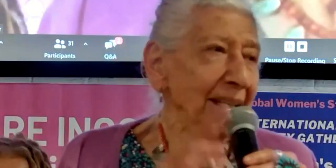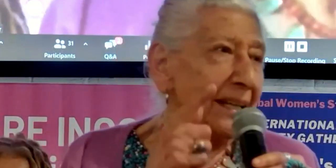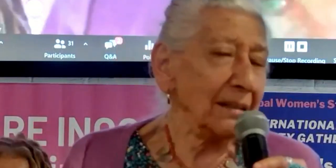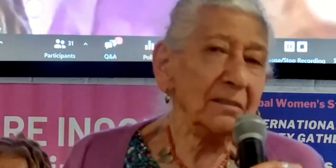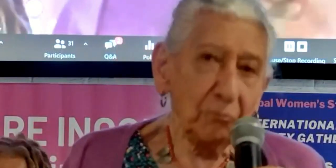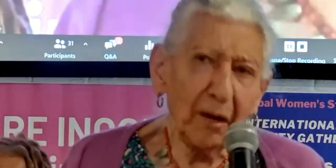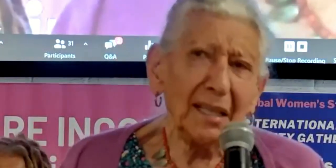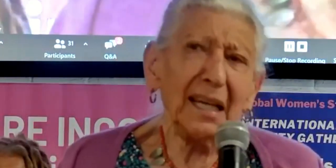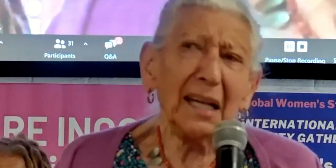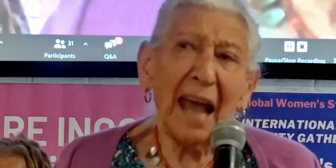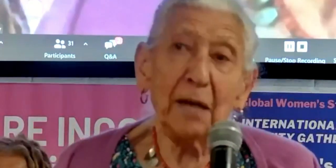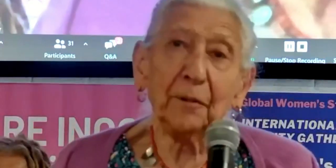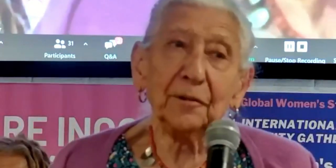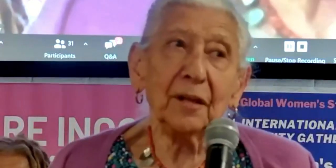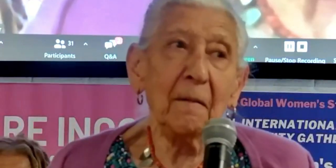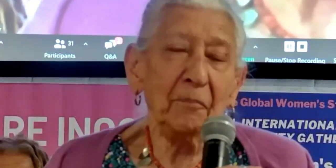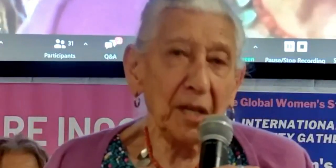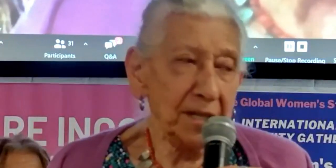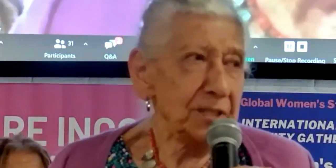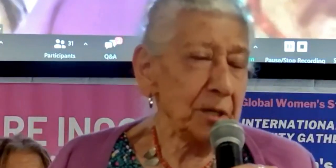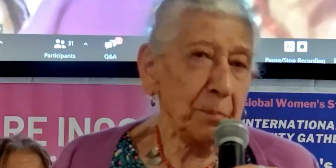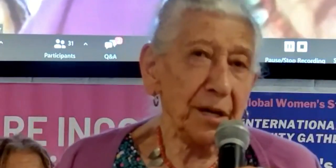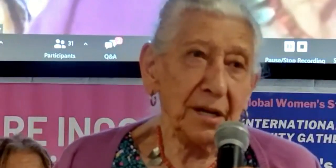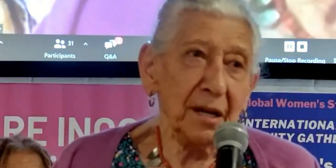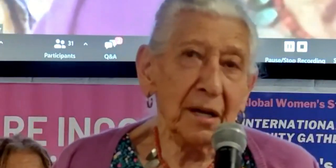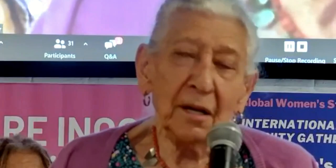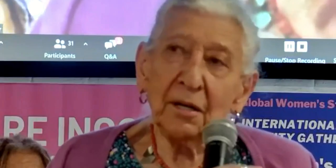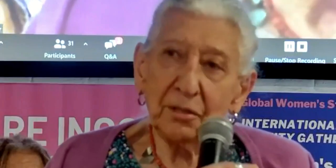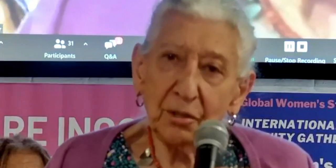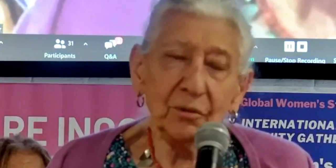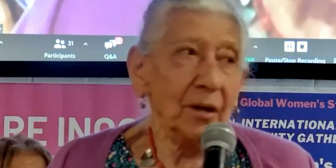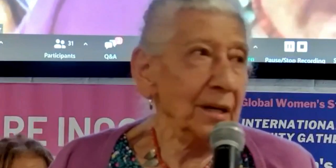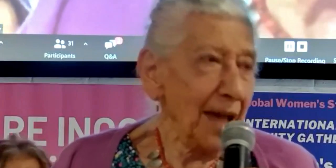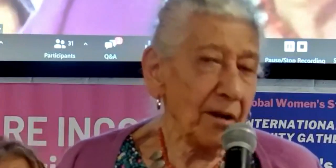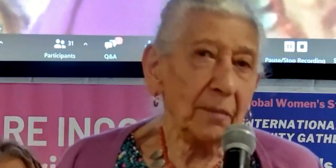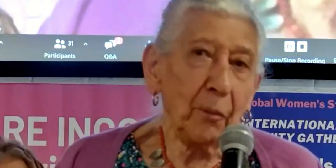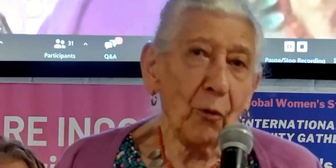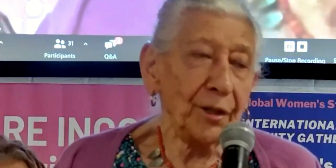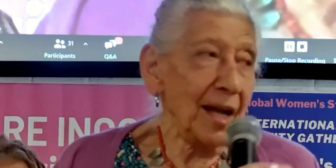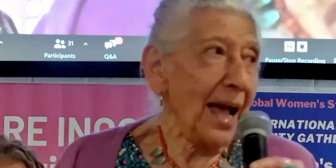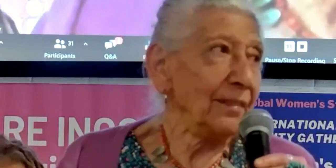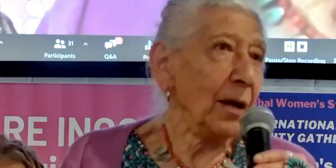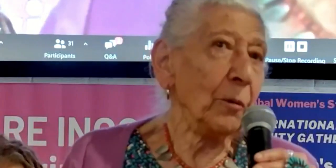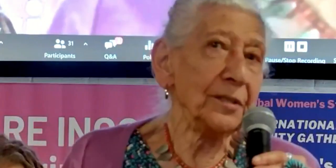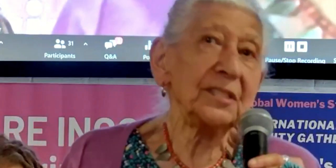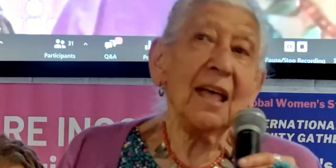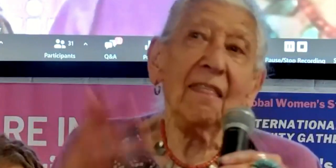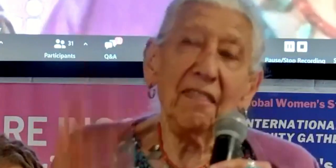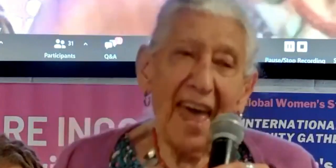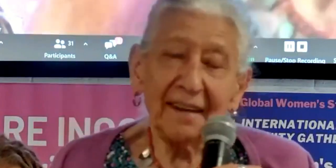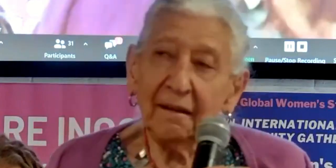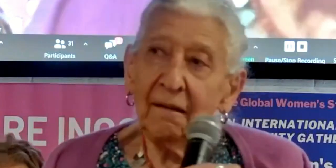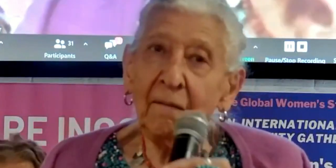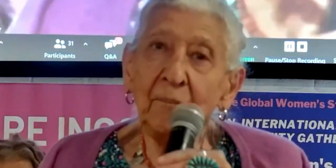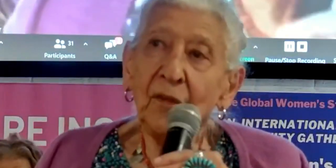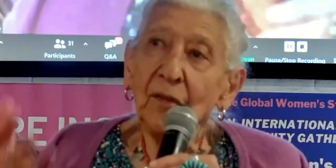and it really enabled the ECP to get on board, and there was